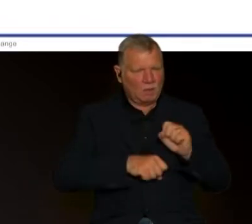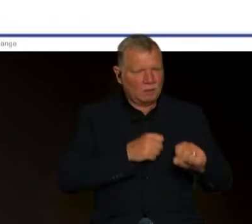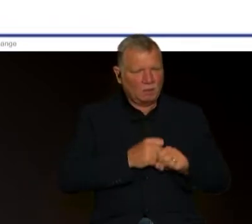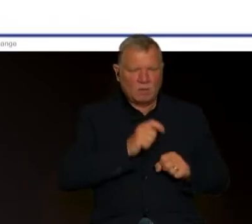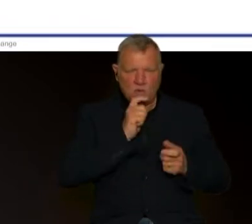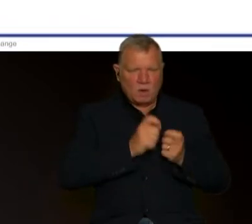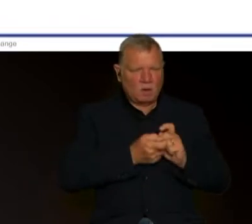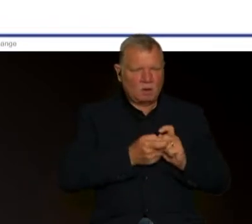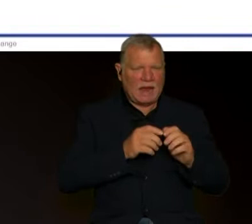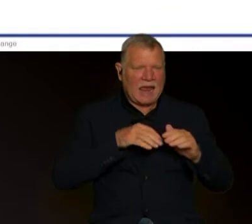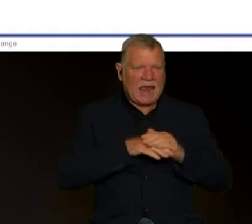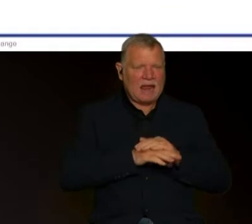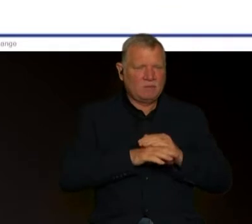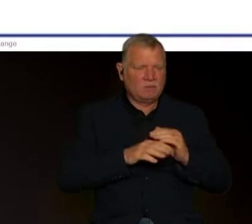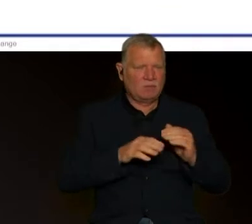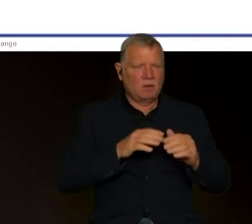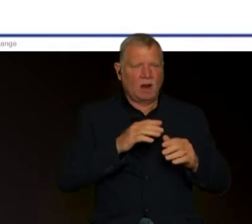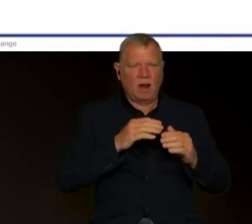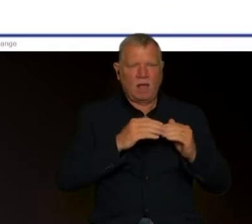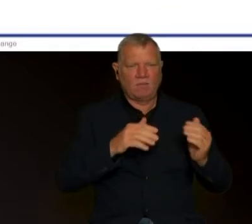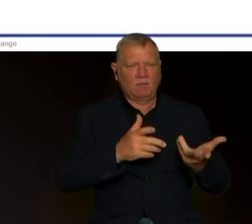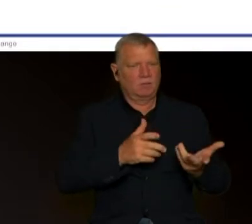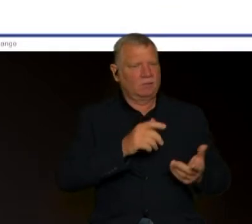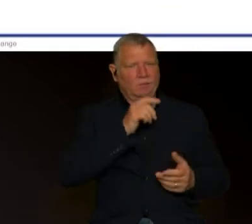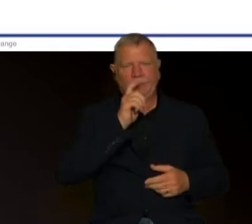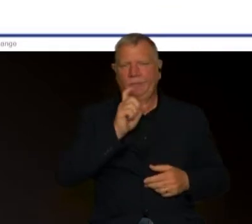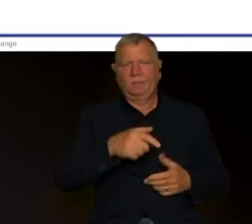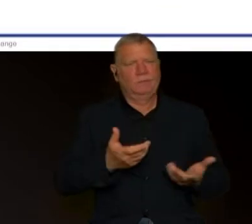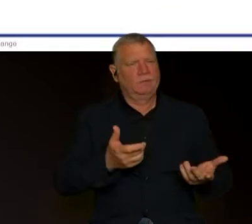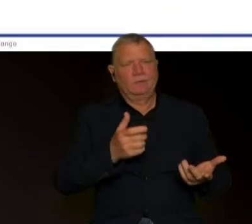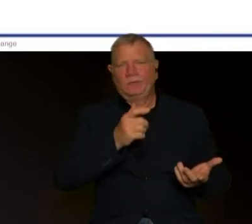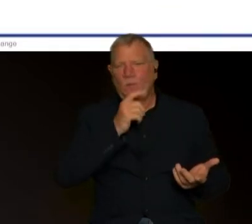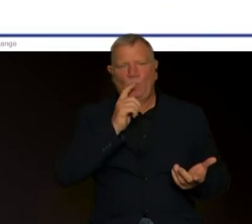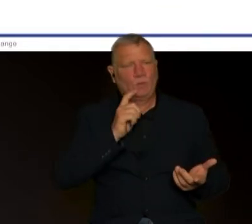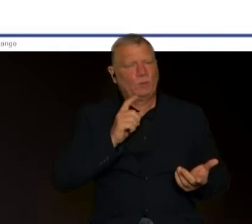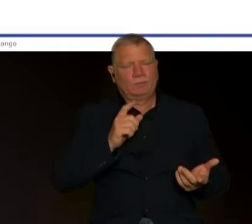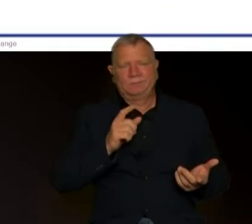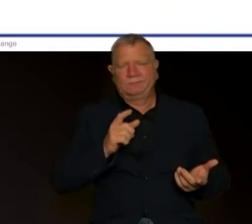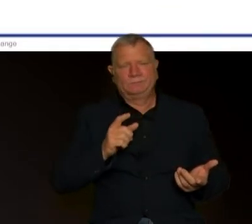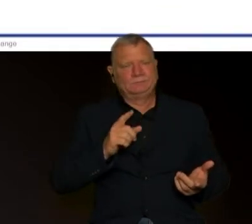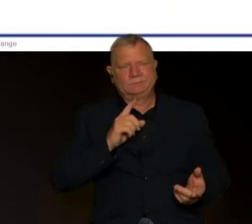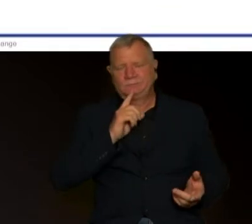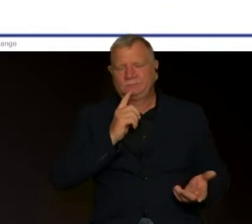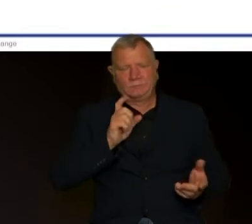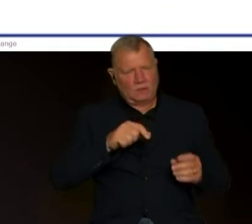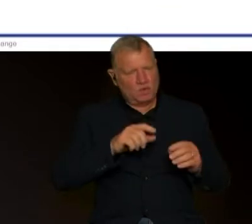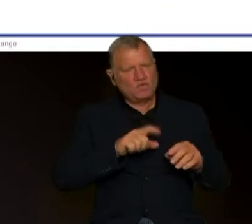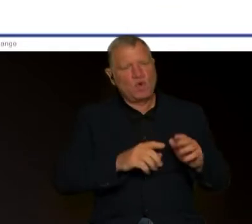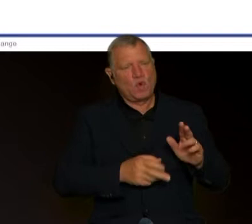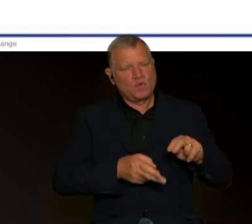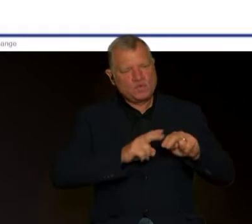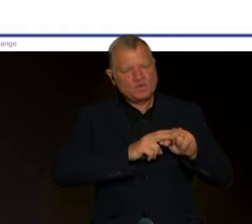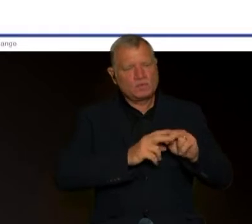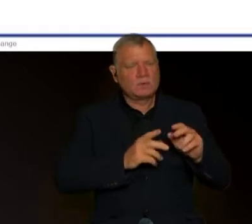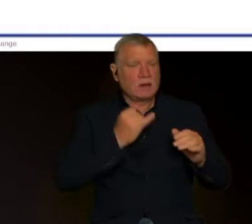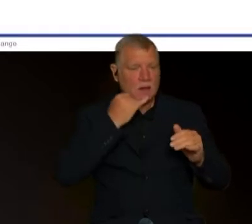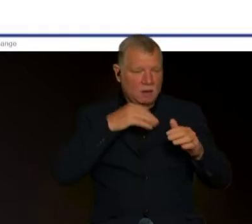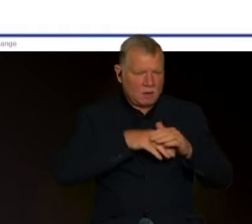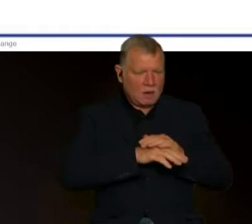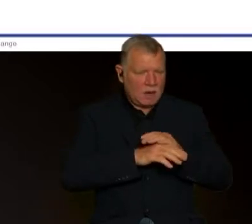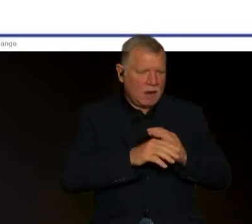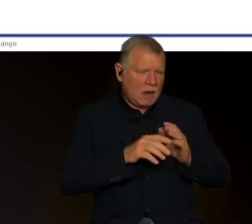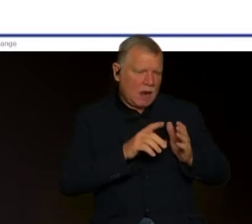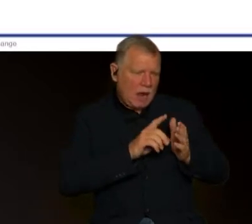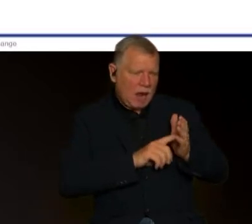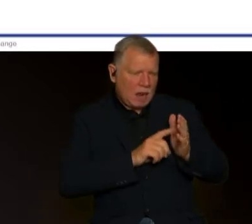for 20 years. They haven't changed. 20 years. This can't be. We need employees to grow. If I